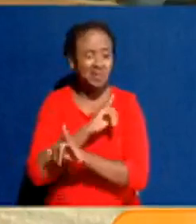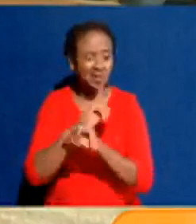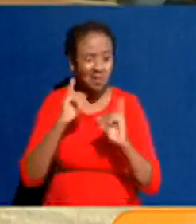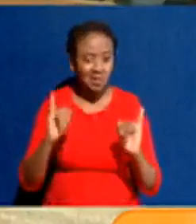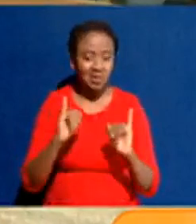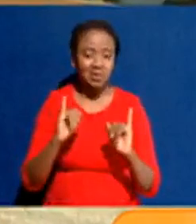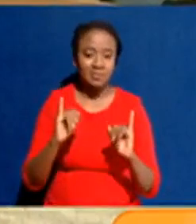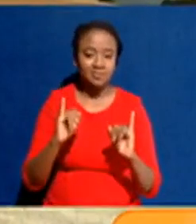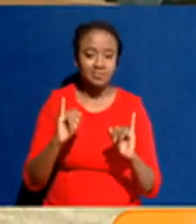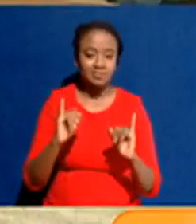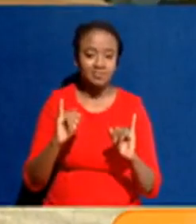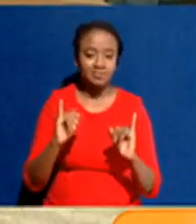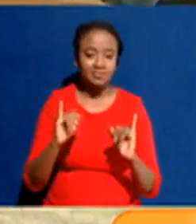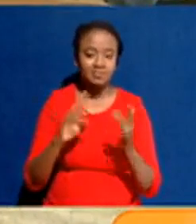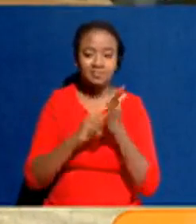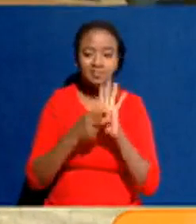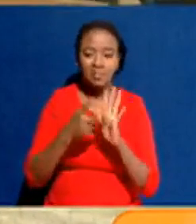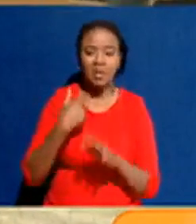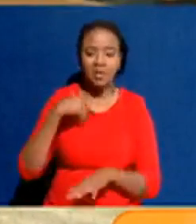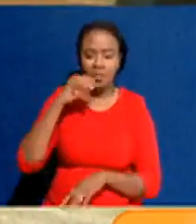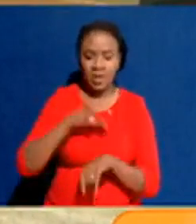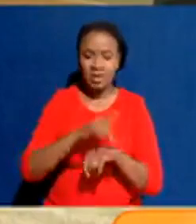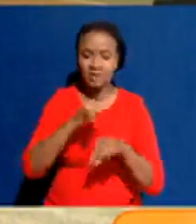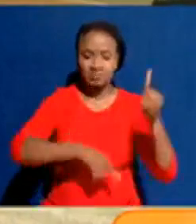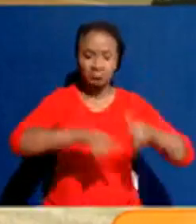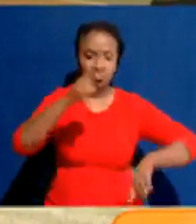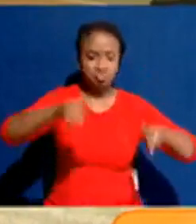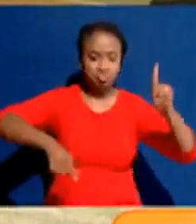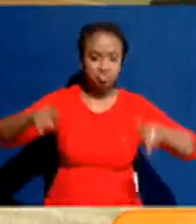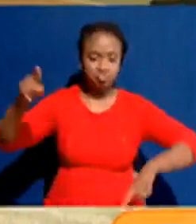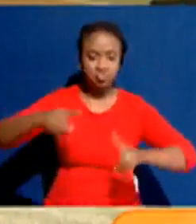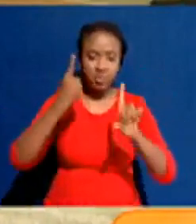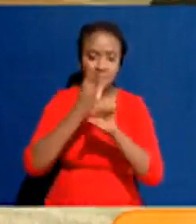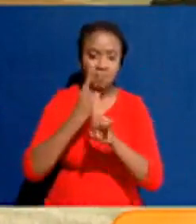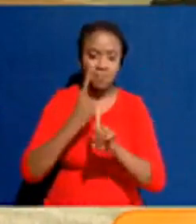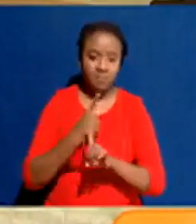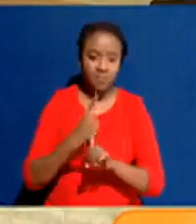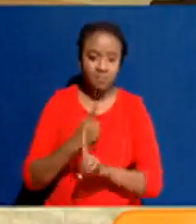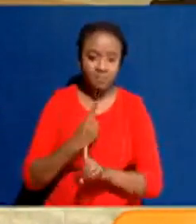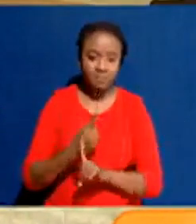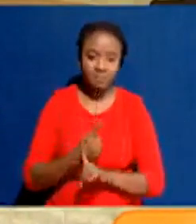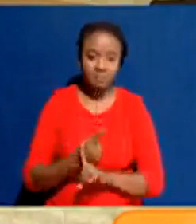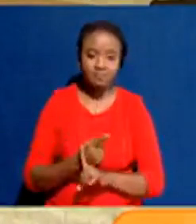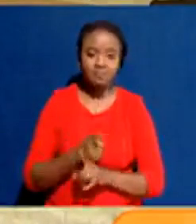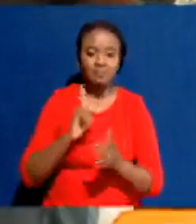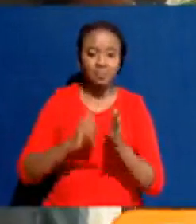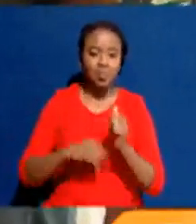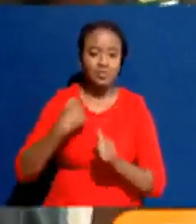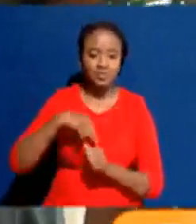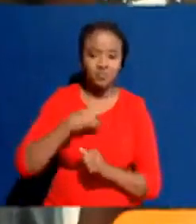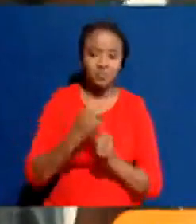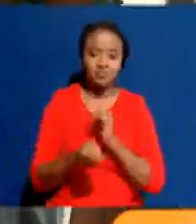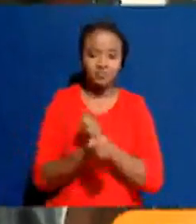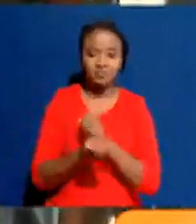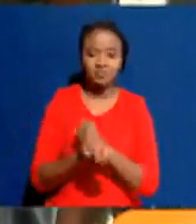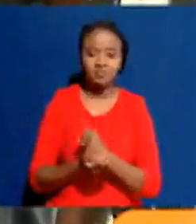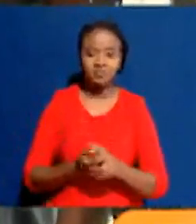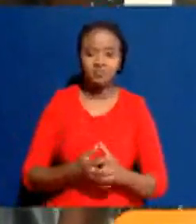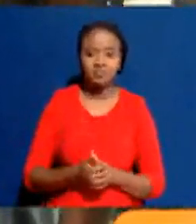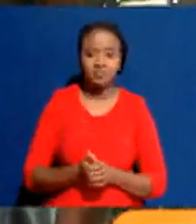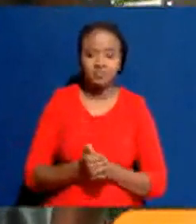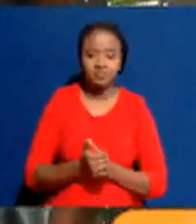varieties, so we are actually sure that the varieties we are putting out are actually what we are stating they are.